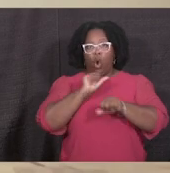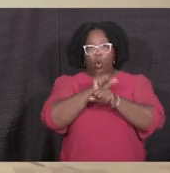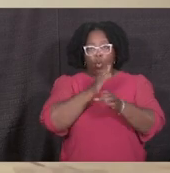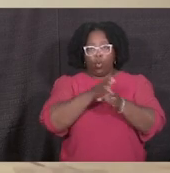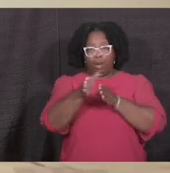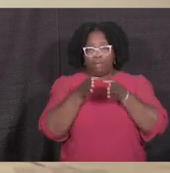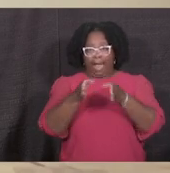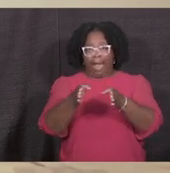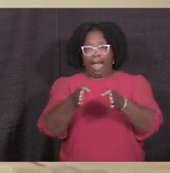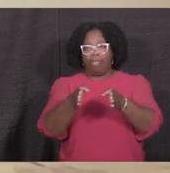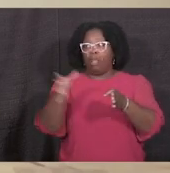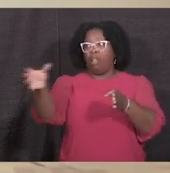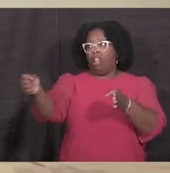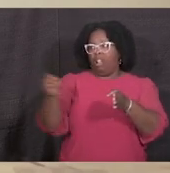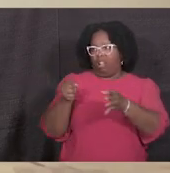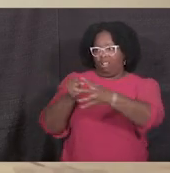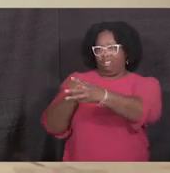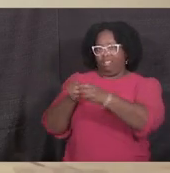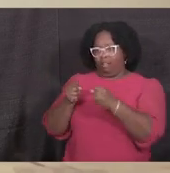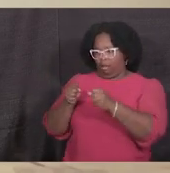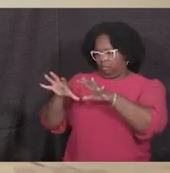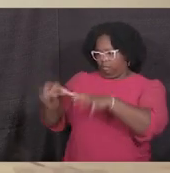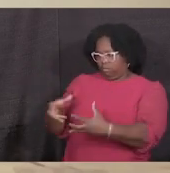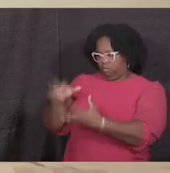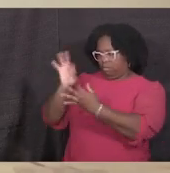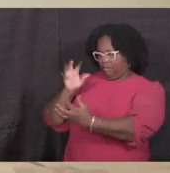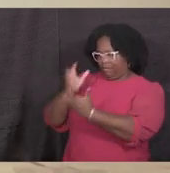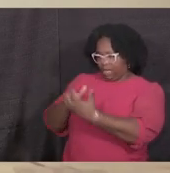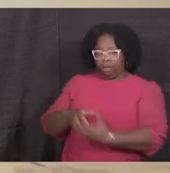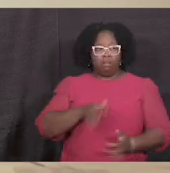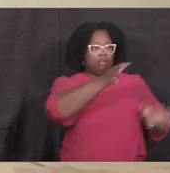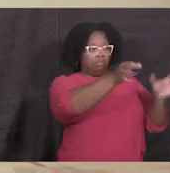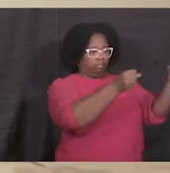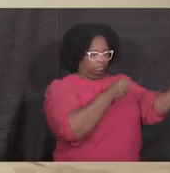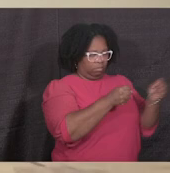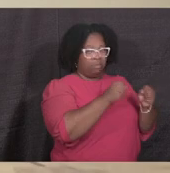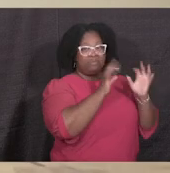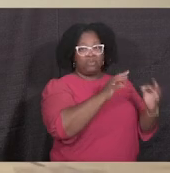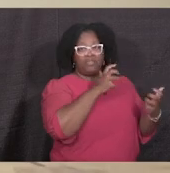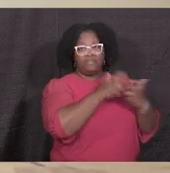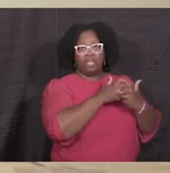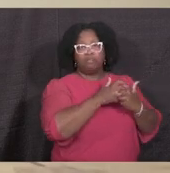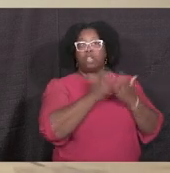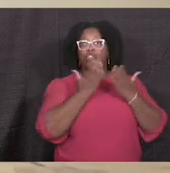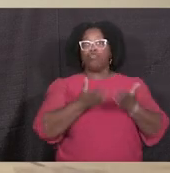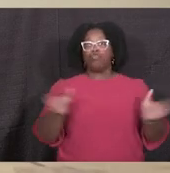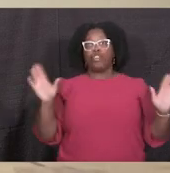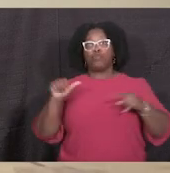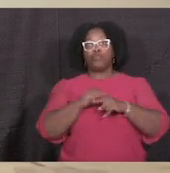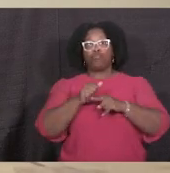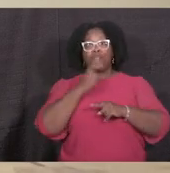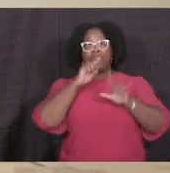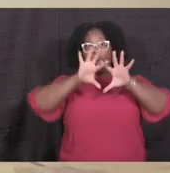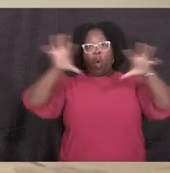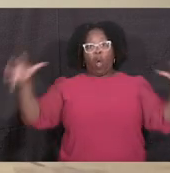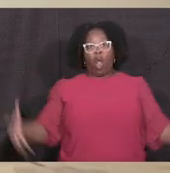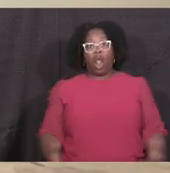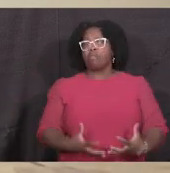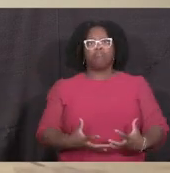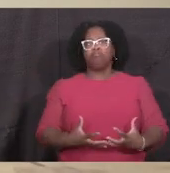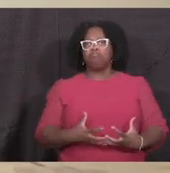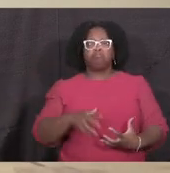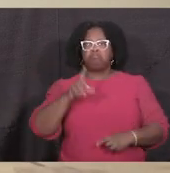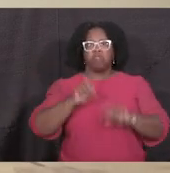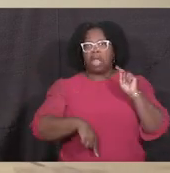people that really want to go down those paths. There's no general training that you can do that would have someone prepared to work in